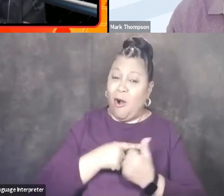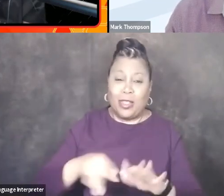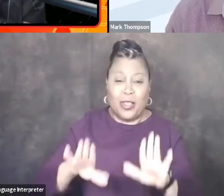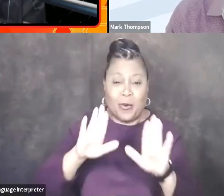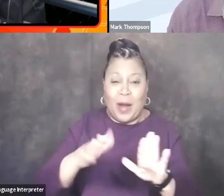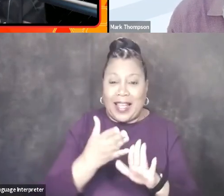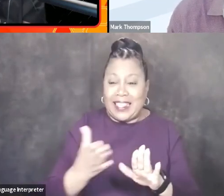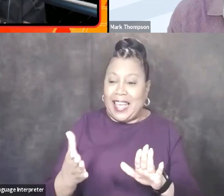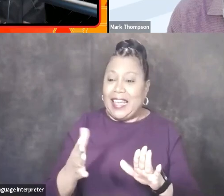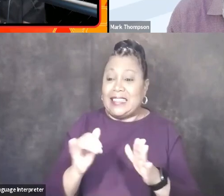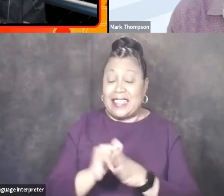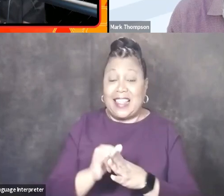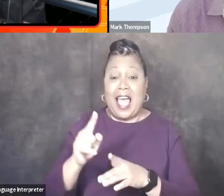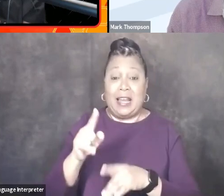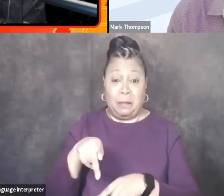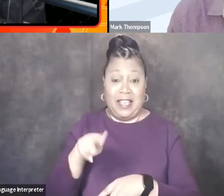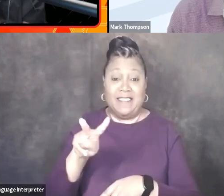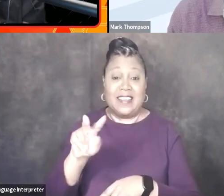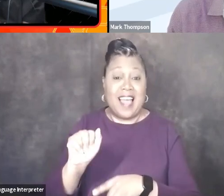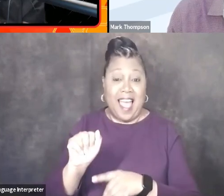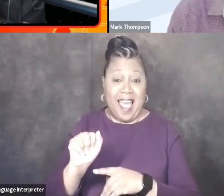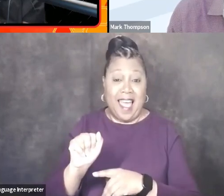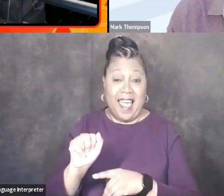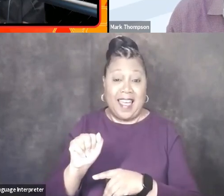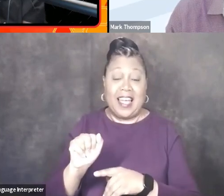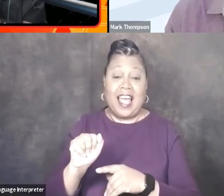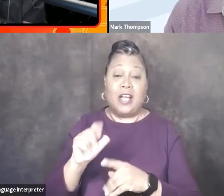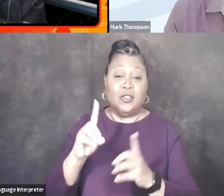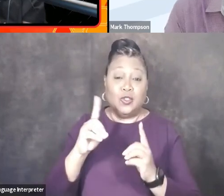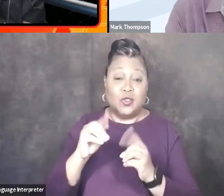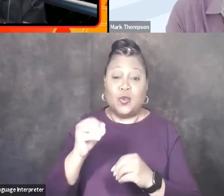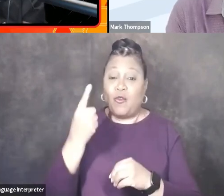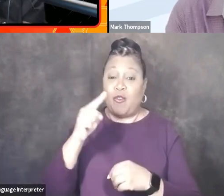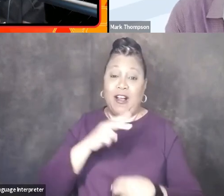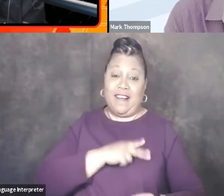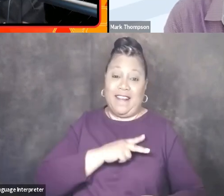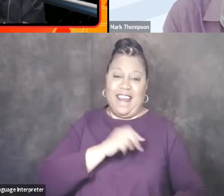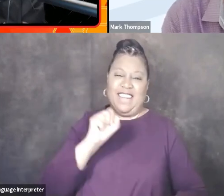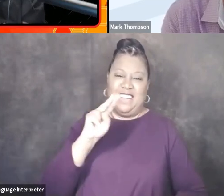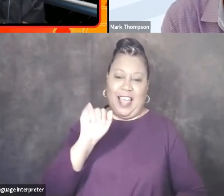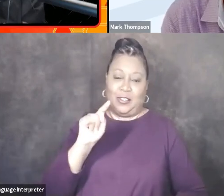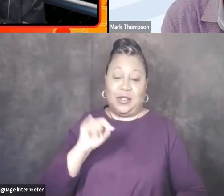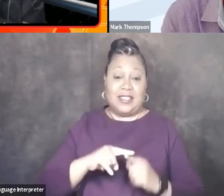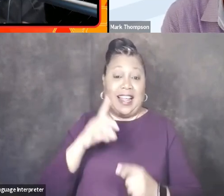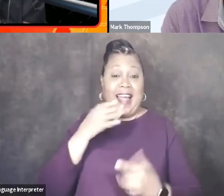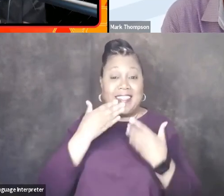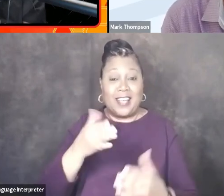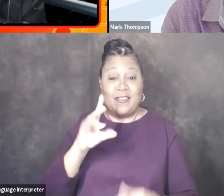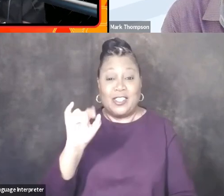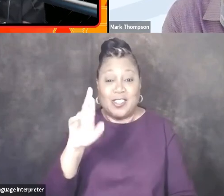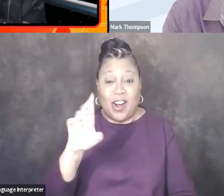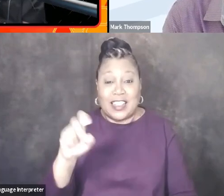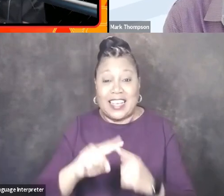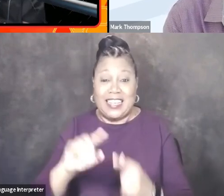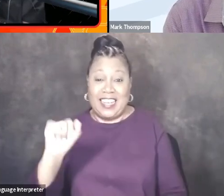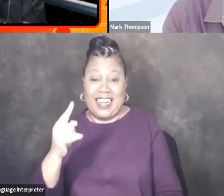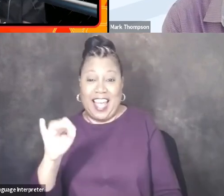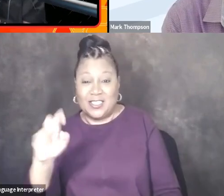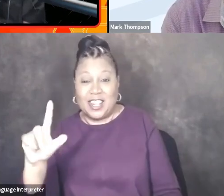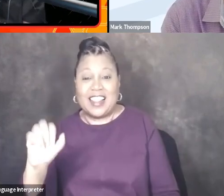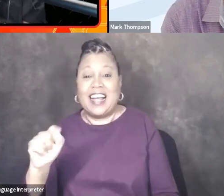things that PVA do for veterans over there. And shout out to Darlene and Andrea, who are